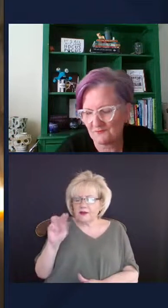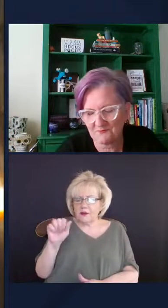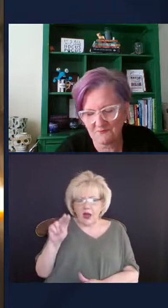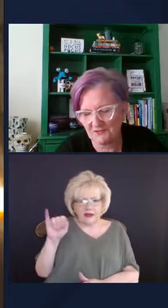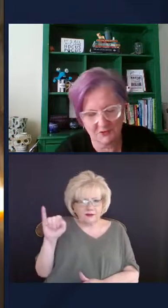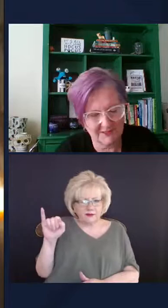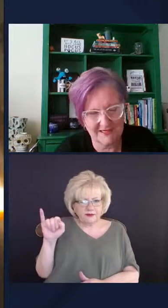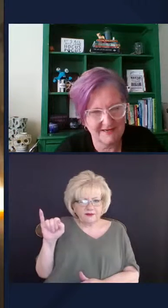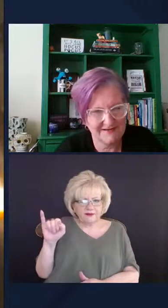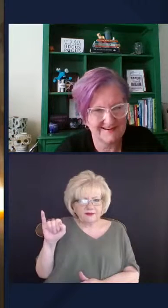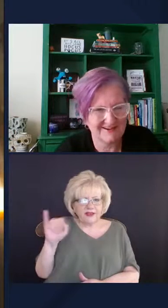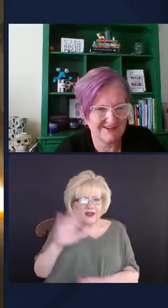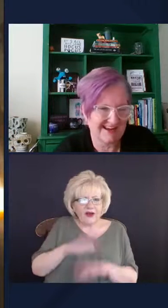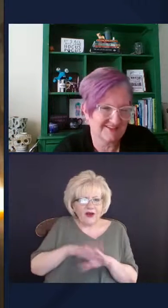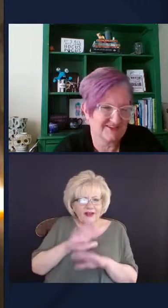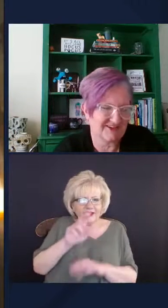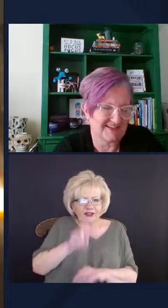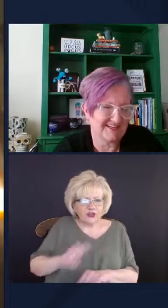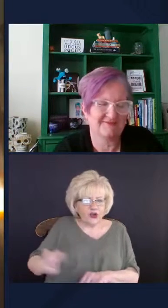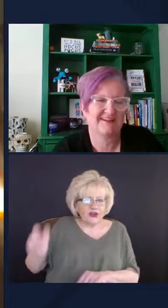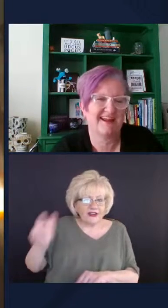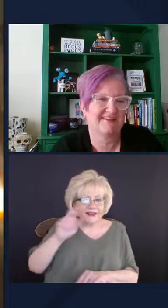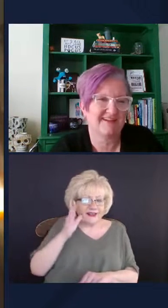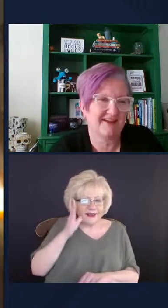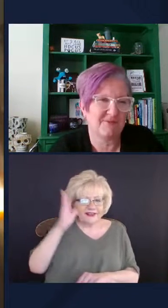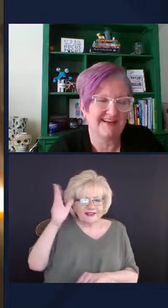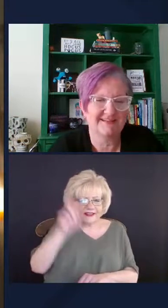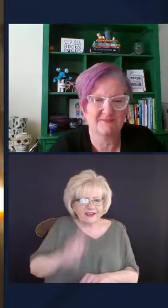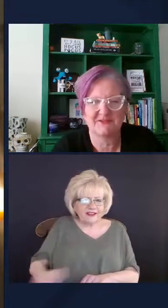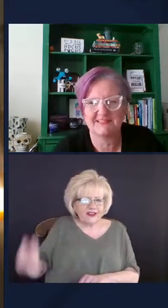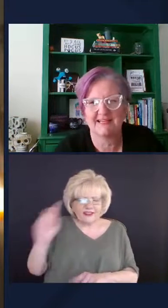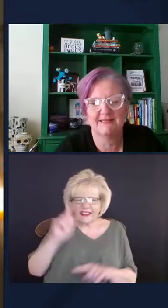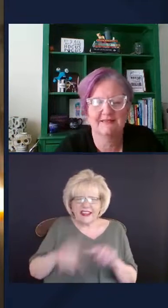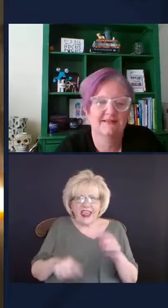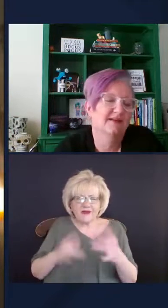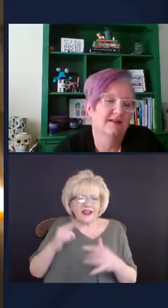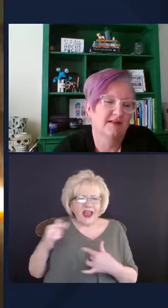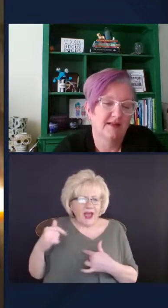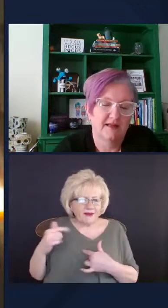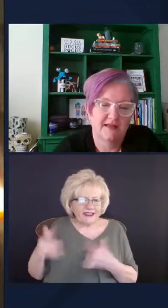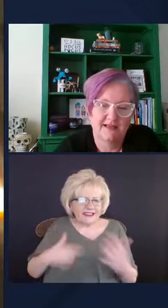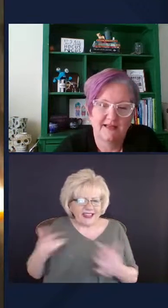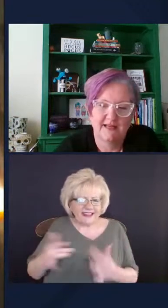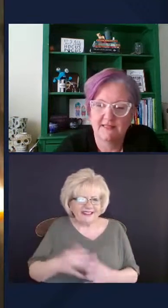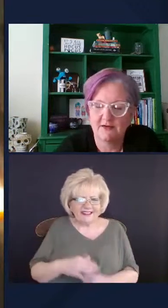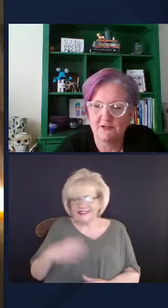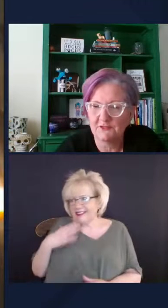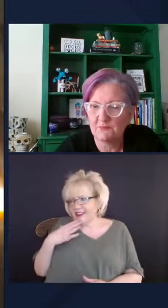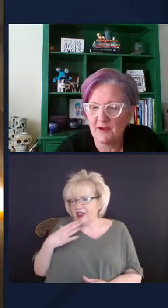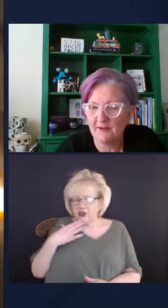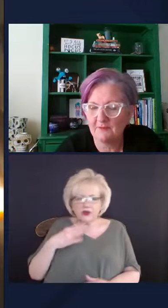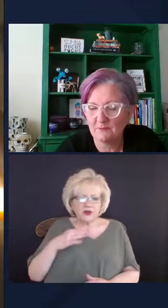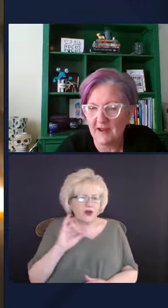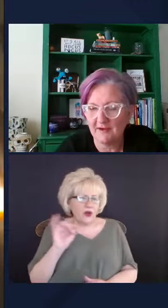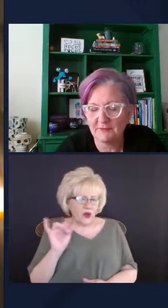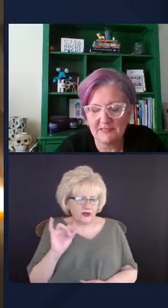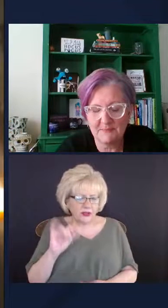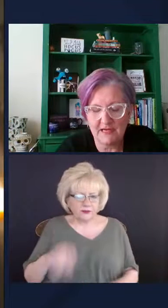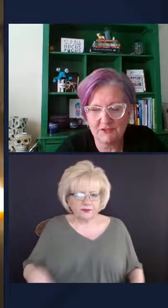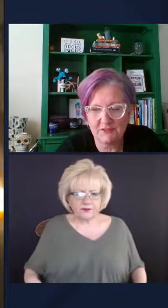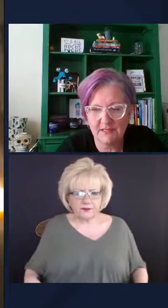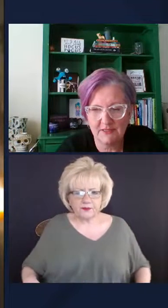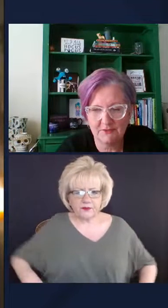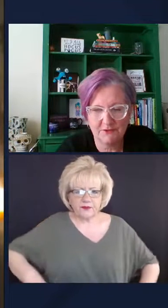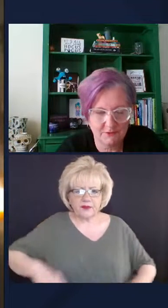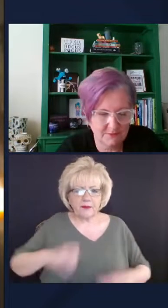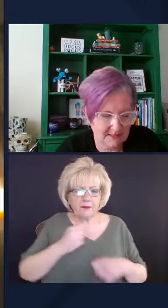her journey, her next journey. Can't wait. I'm so excited. Thank you. And then also, everybody,